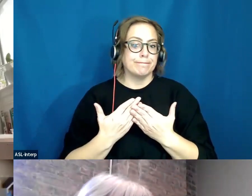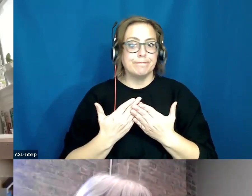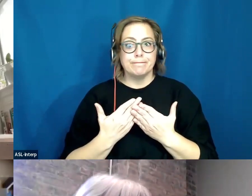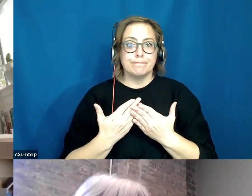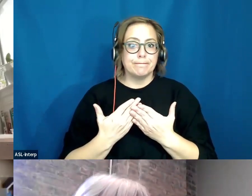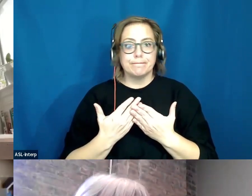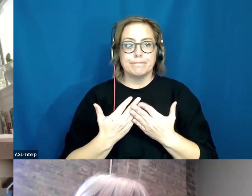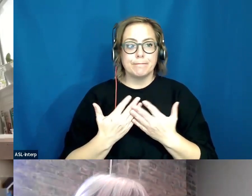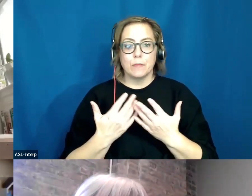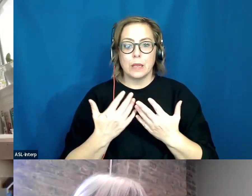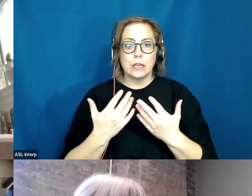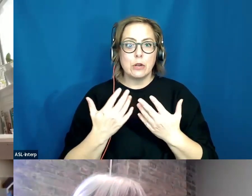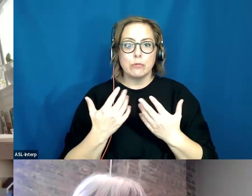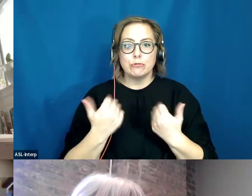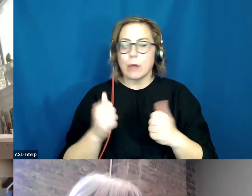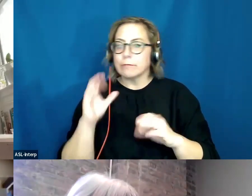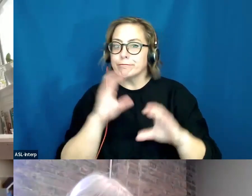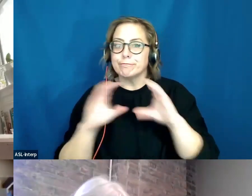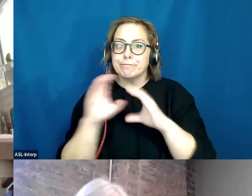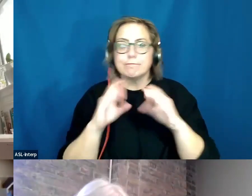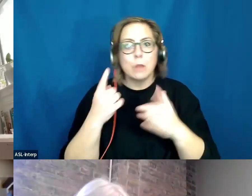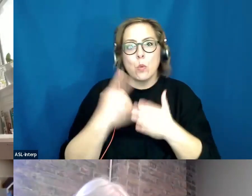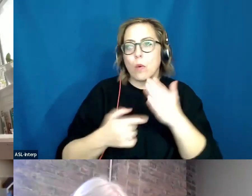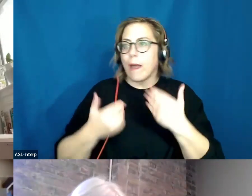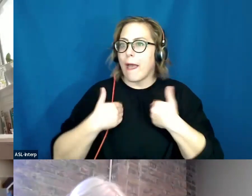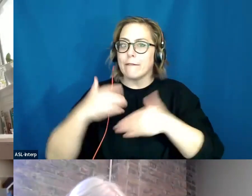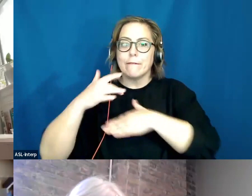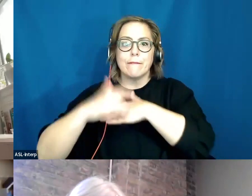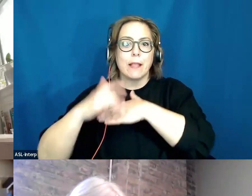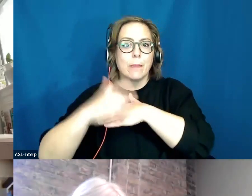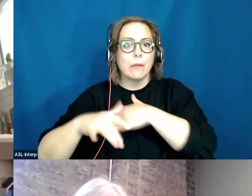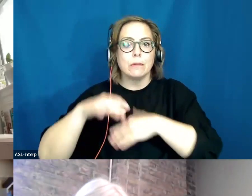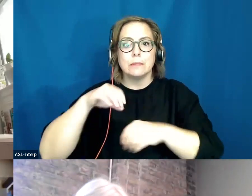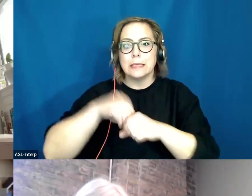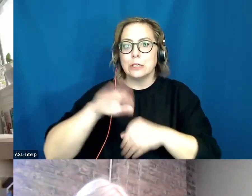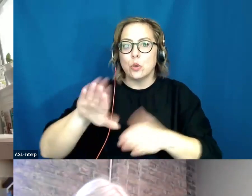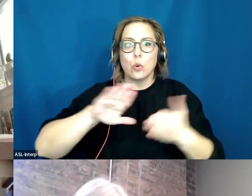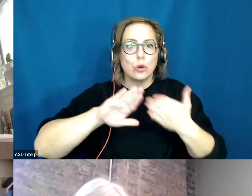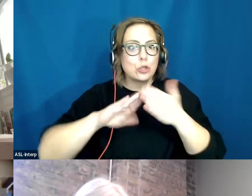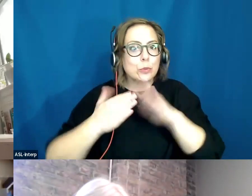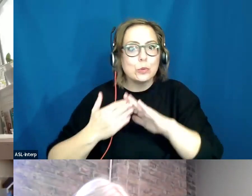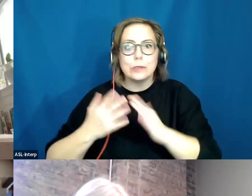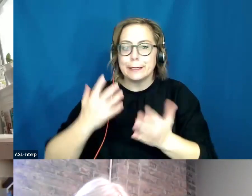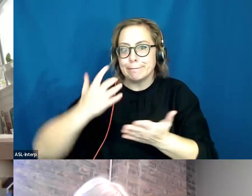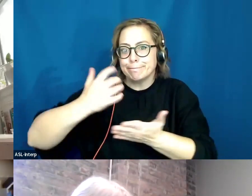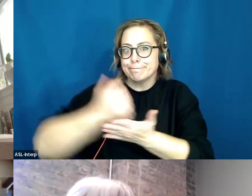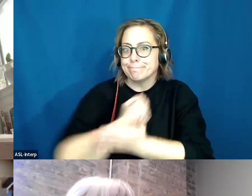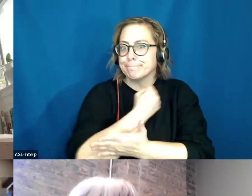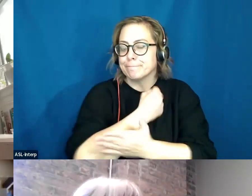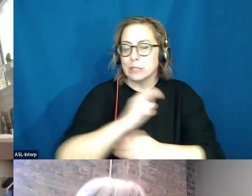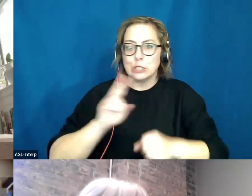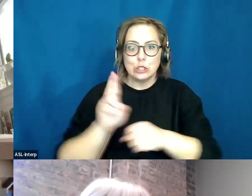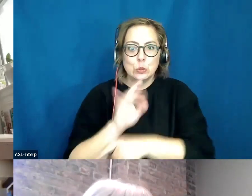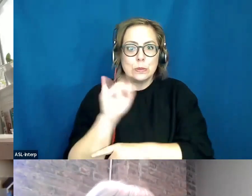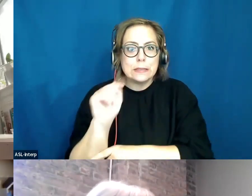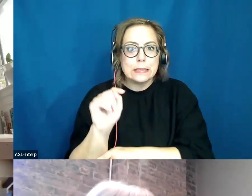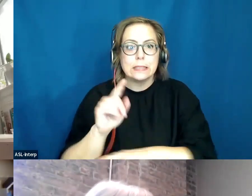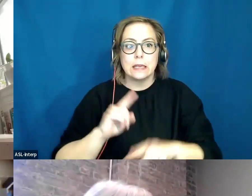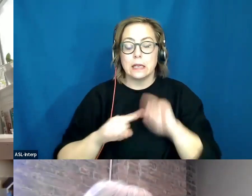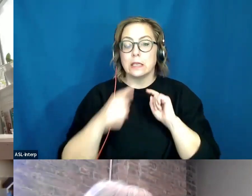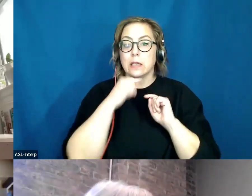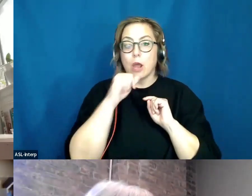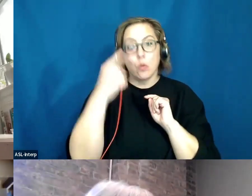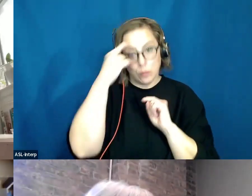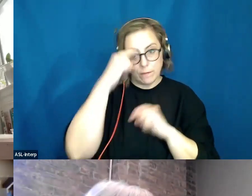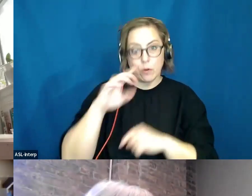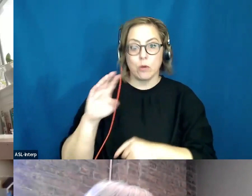finding out what's available in your community and taking advantage of it, right? So there are, not just for Martine and I,